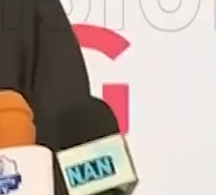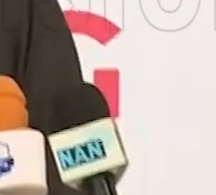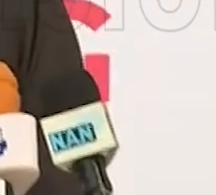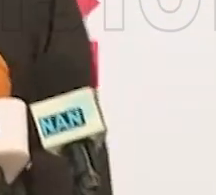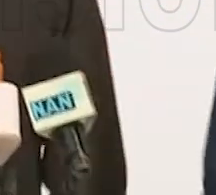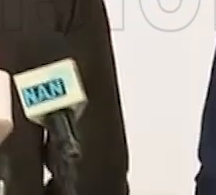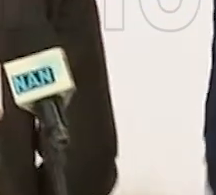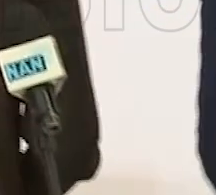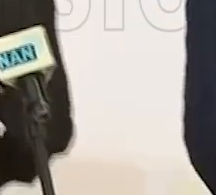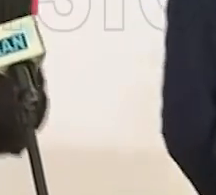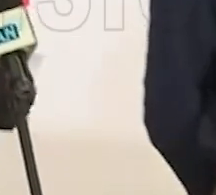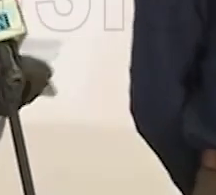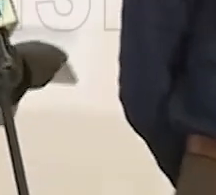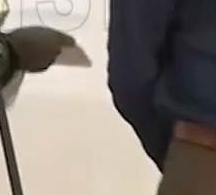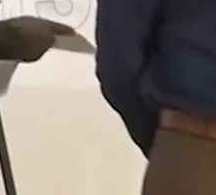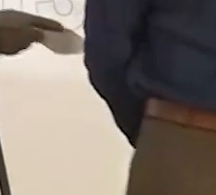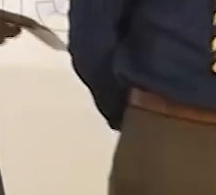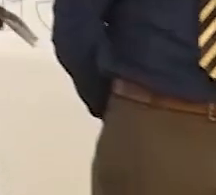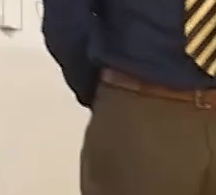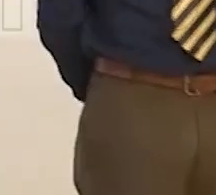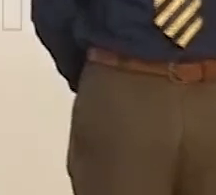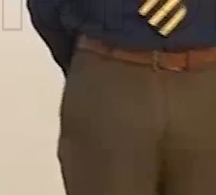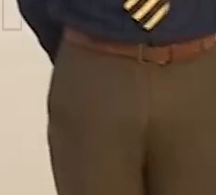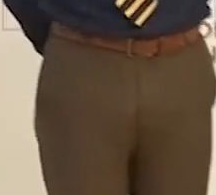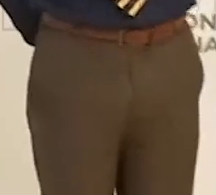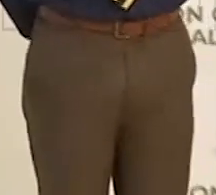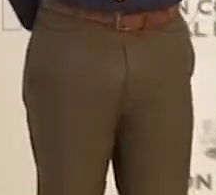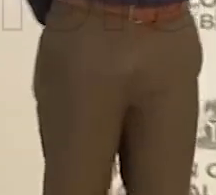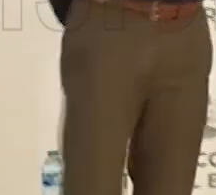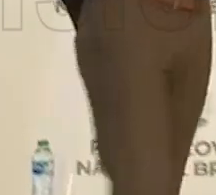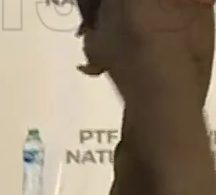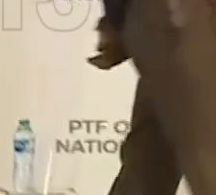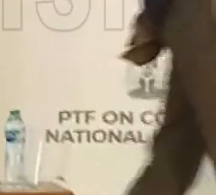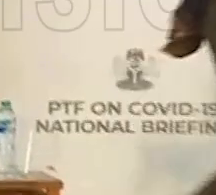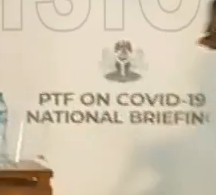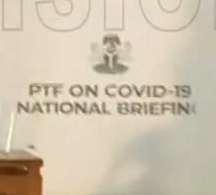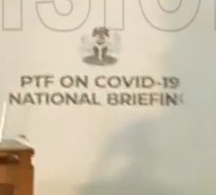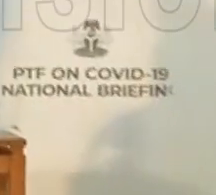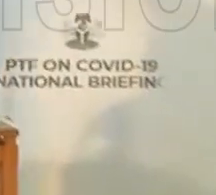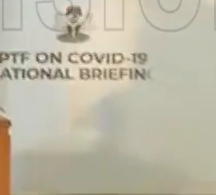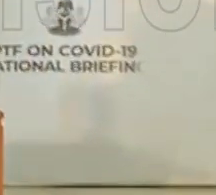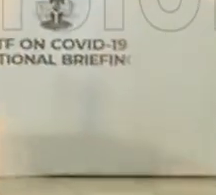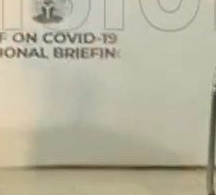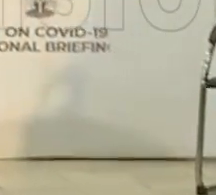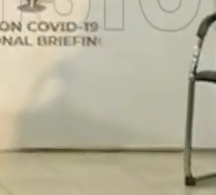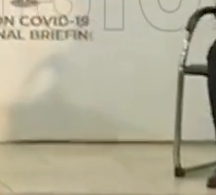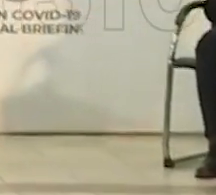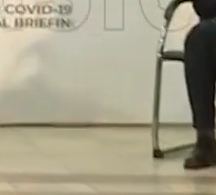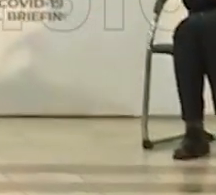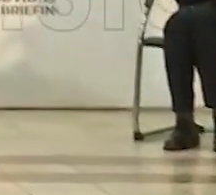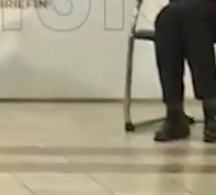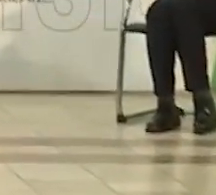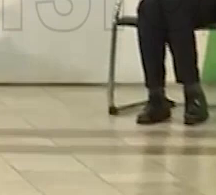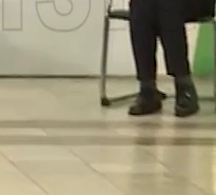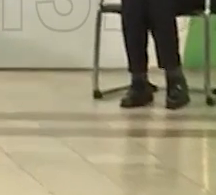Thank you very much, Chairman PTF. We must also thank Nigerians and thank the gentlemen of the